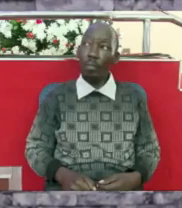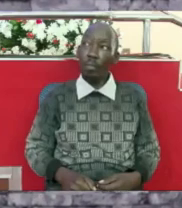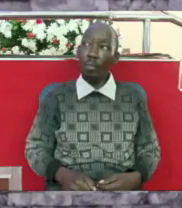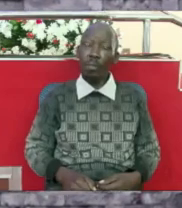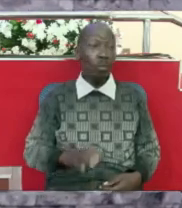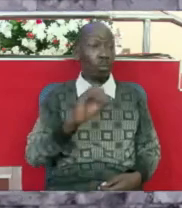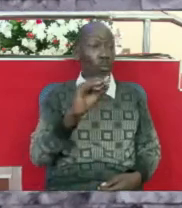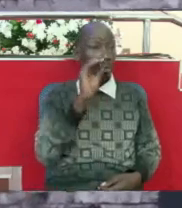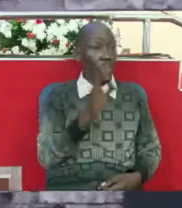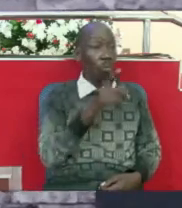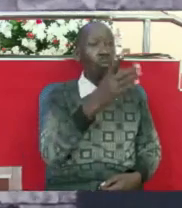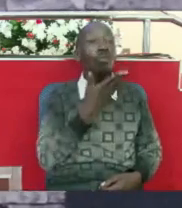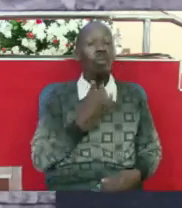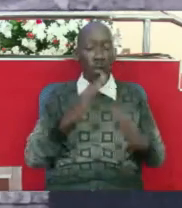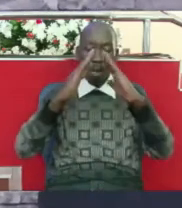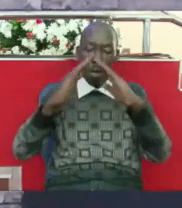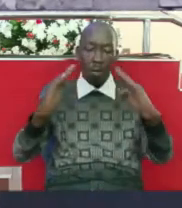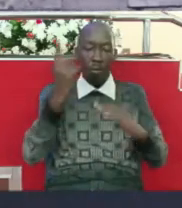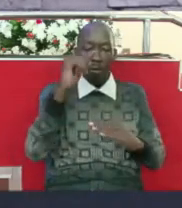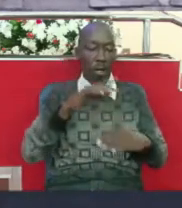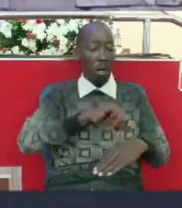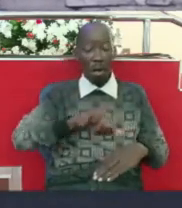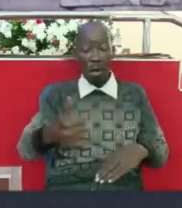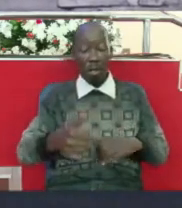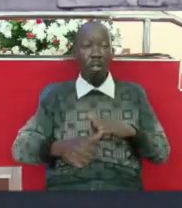So if you want a house on the other side,